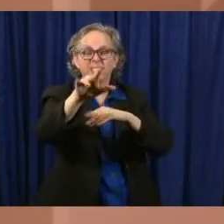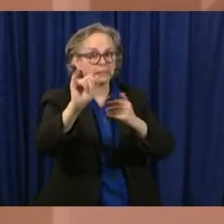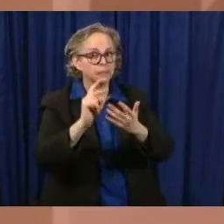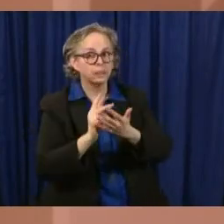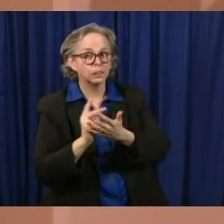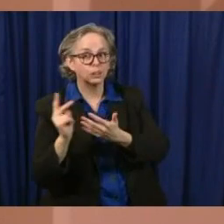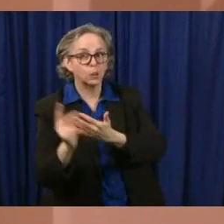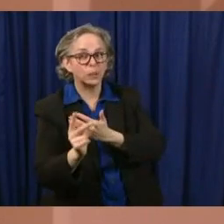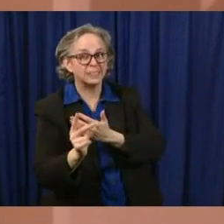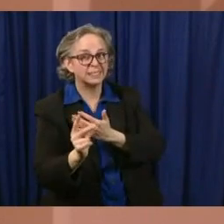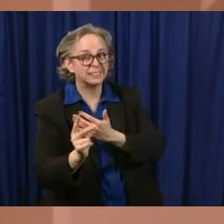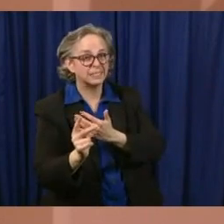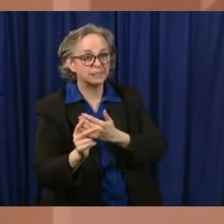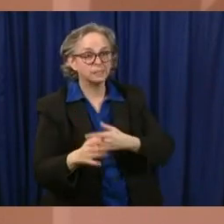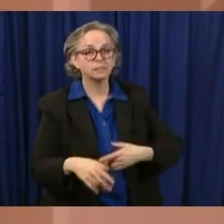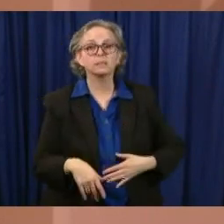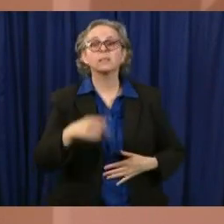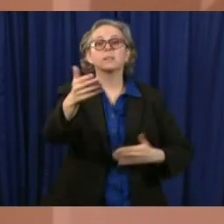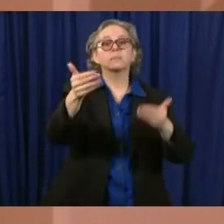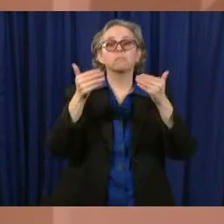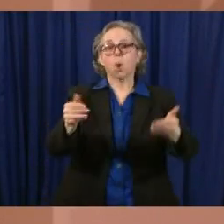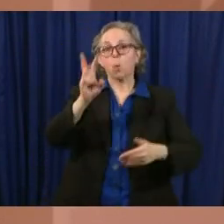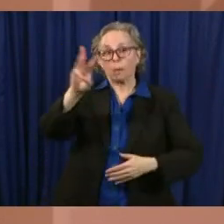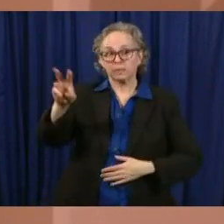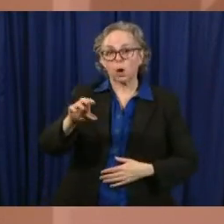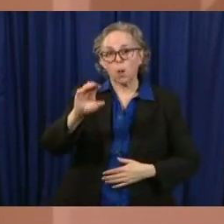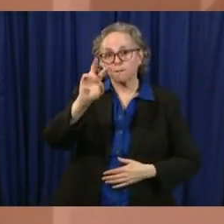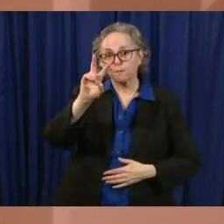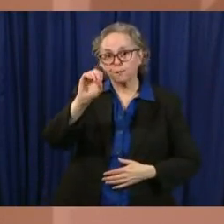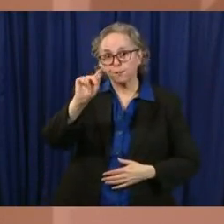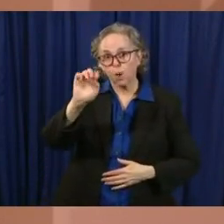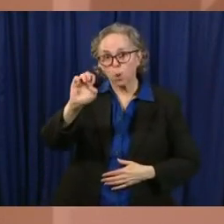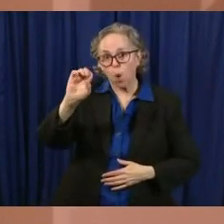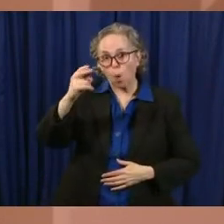VoteOhio.gov is the place you can go to request that absentee